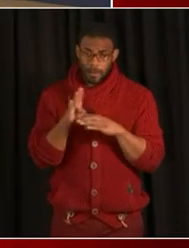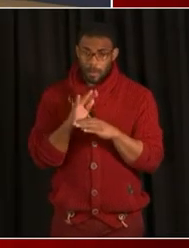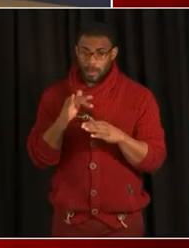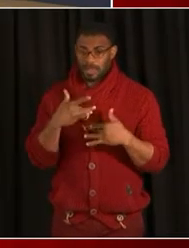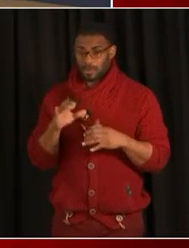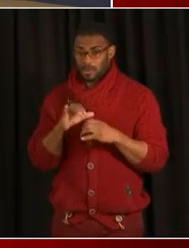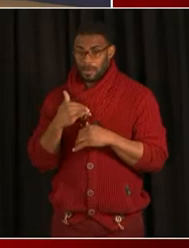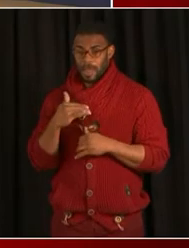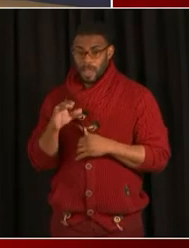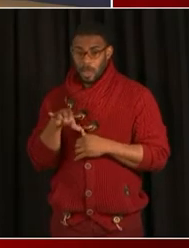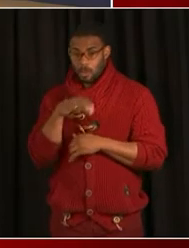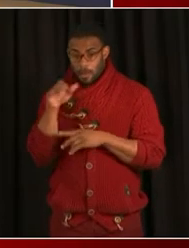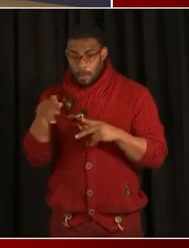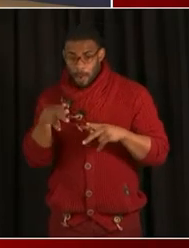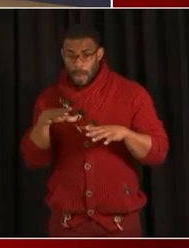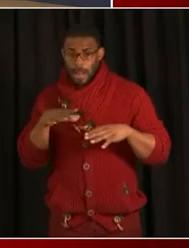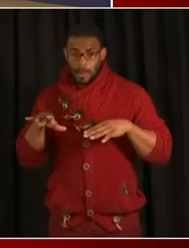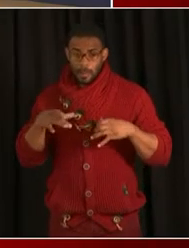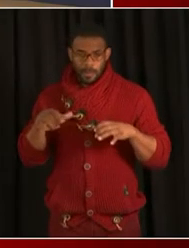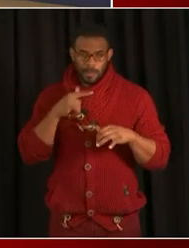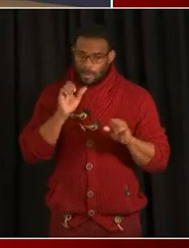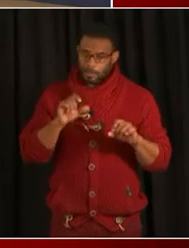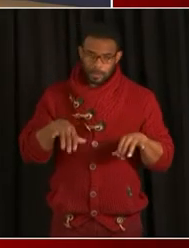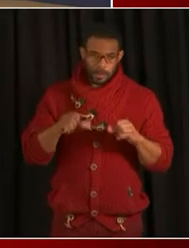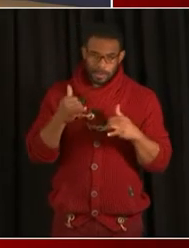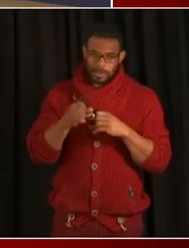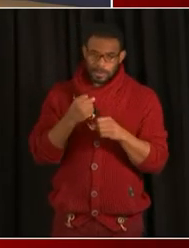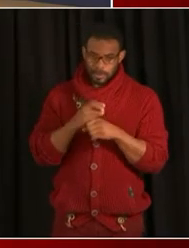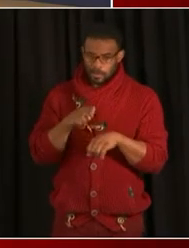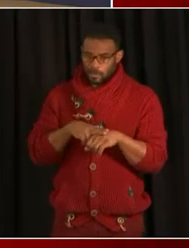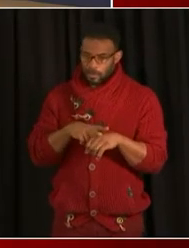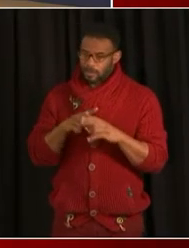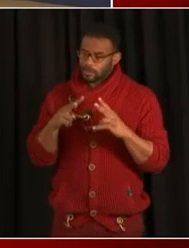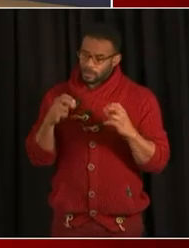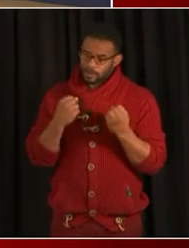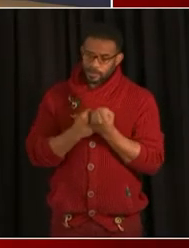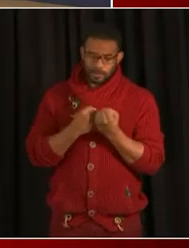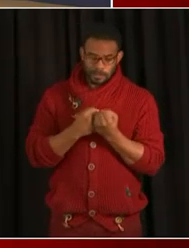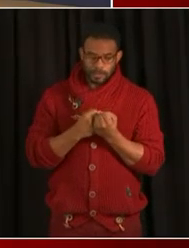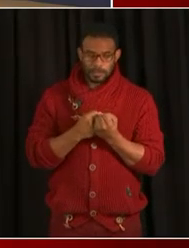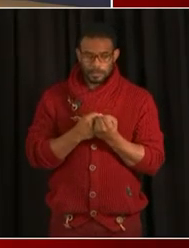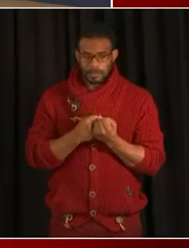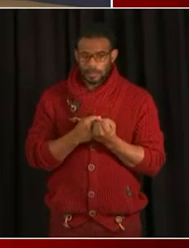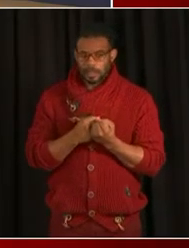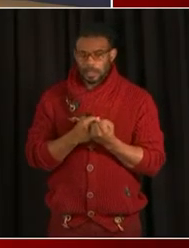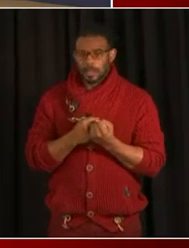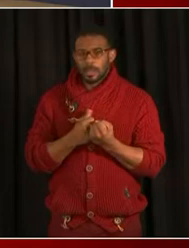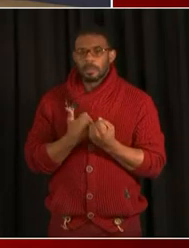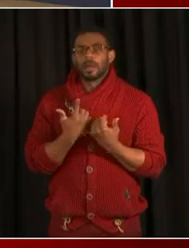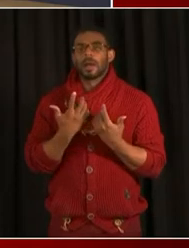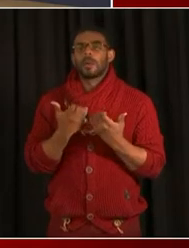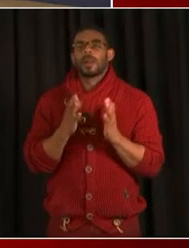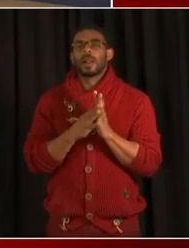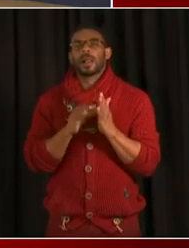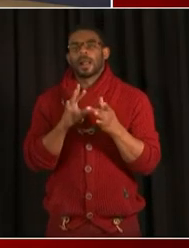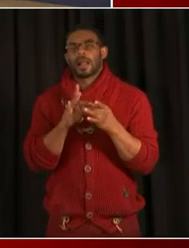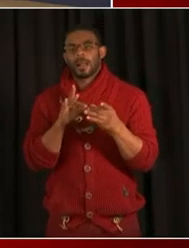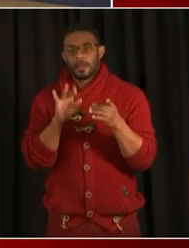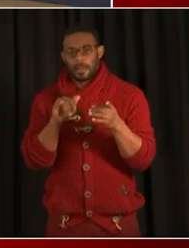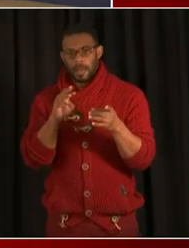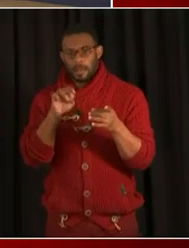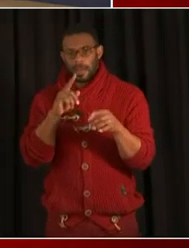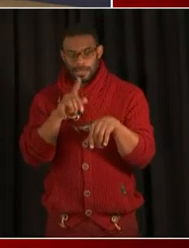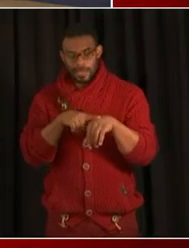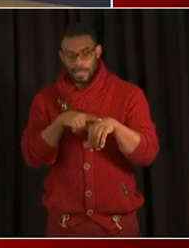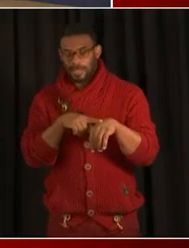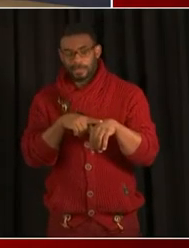our Christmas party there, our holiday party there. We were not able to do that this year. It was very disappointing. But I want to echo his comment that